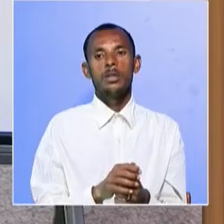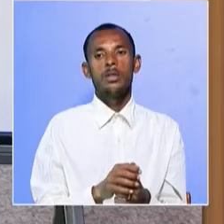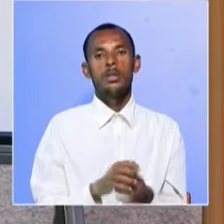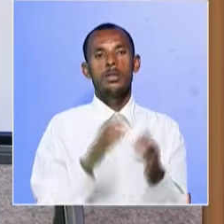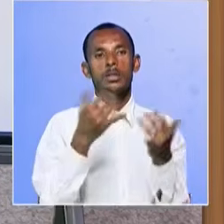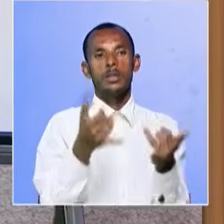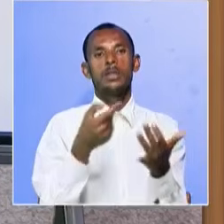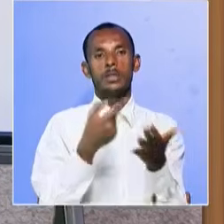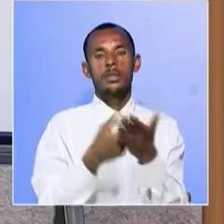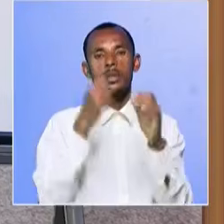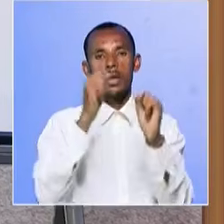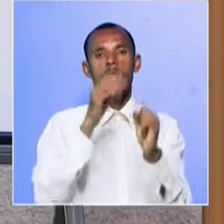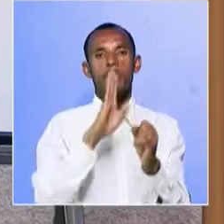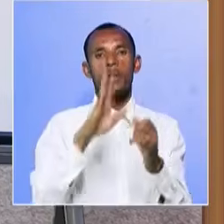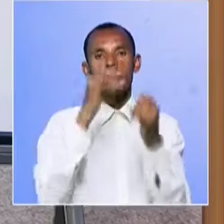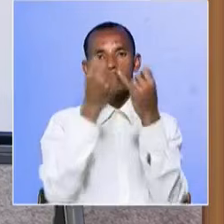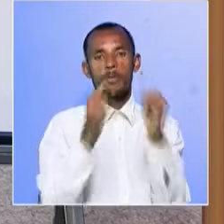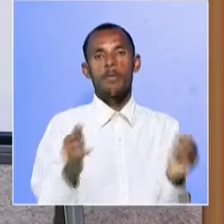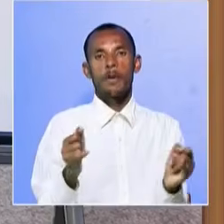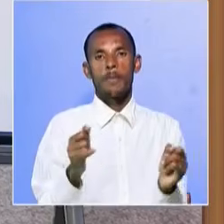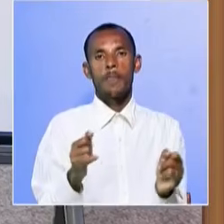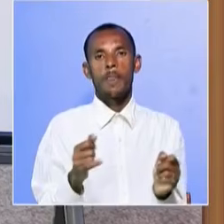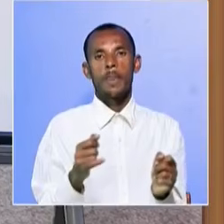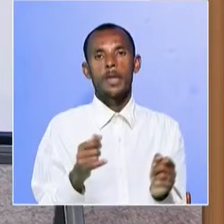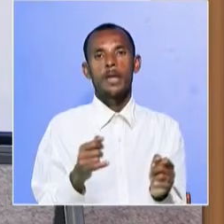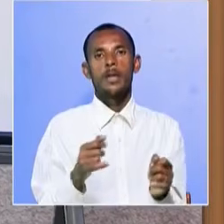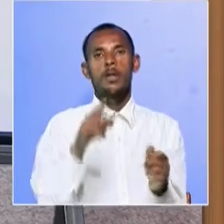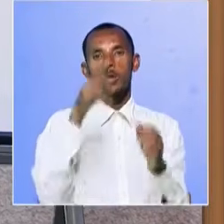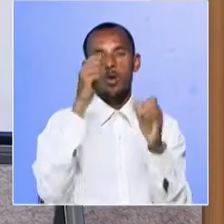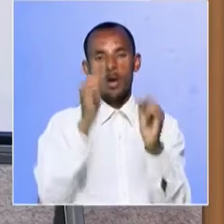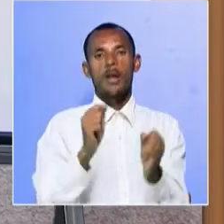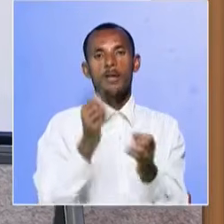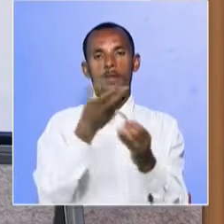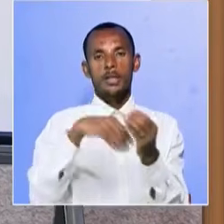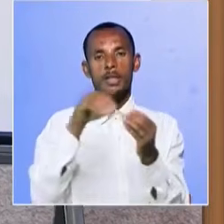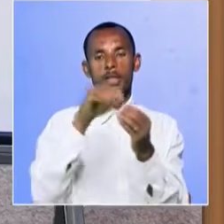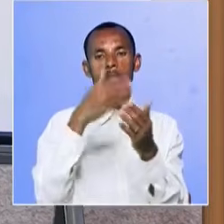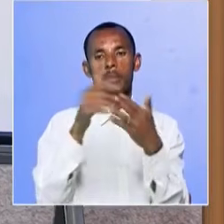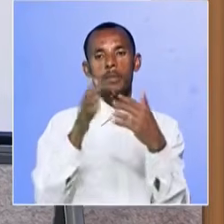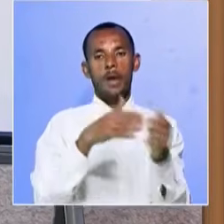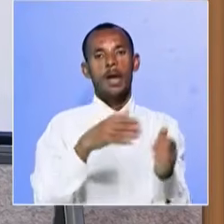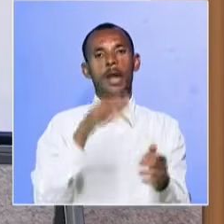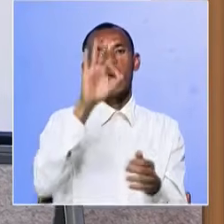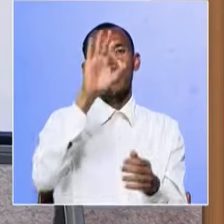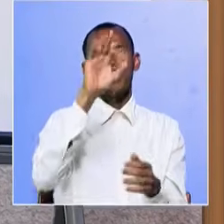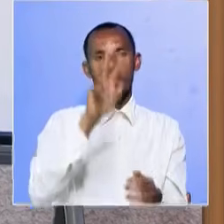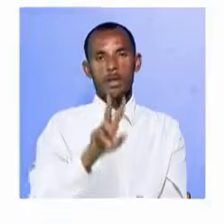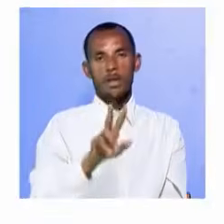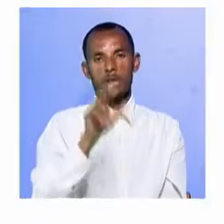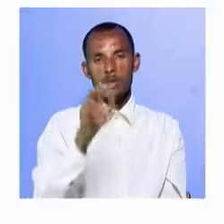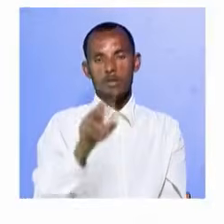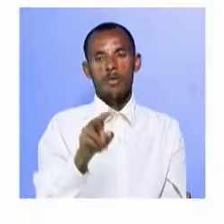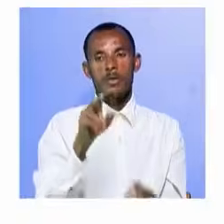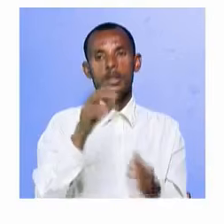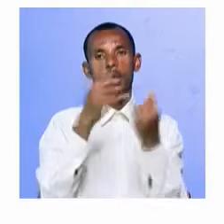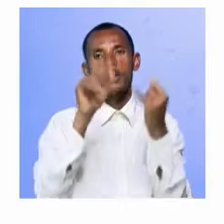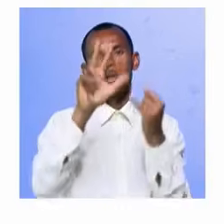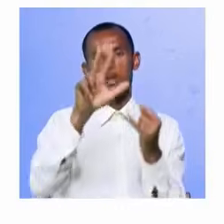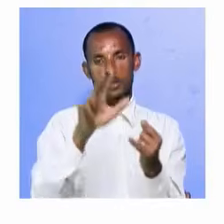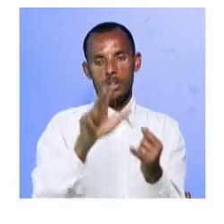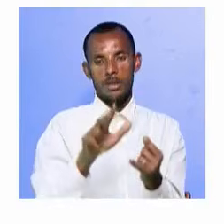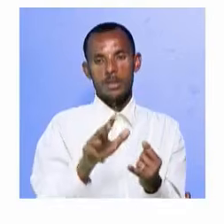still, this can be simplified. Okay? You can further simplify 9 over 12. By 3,